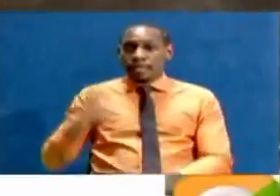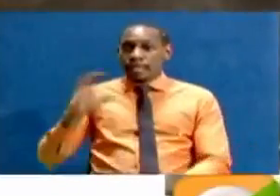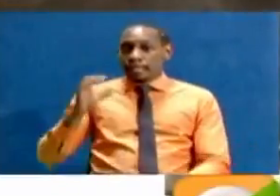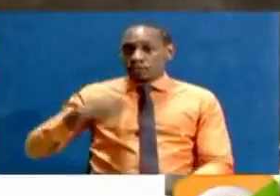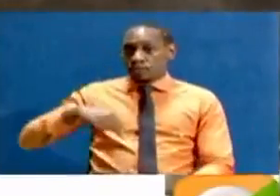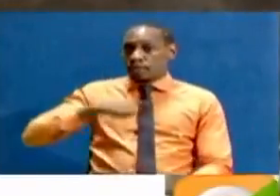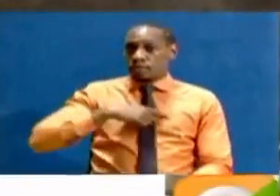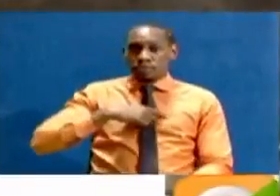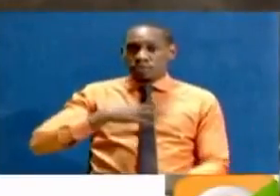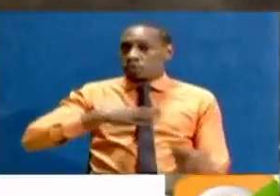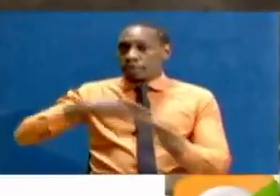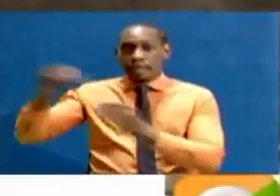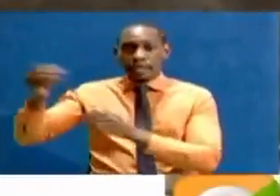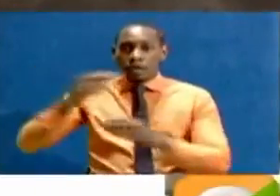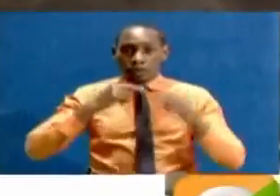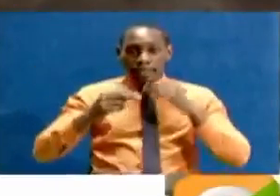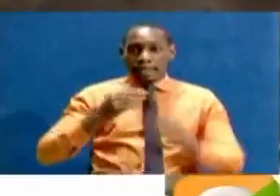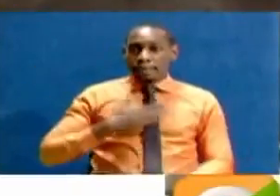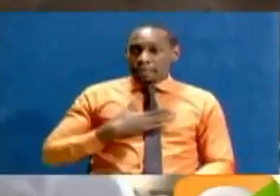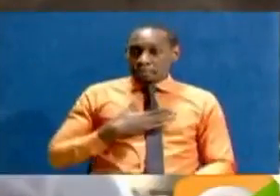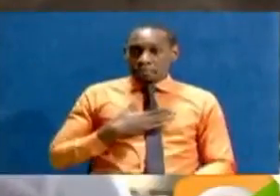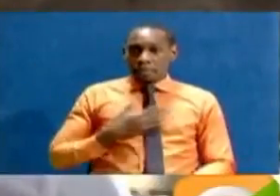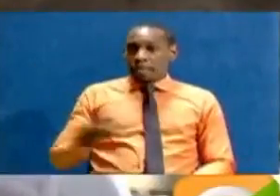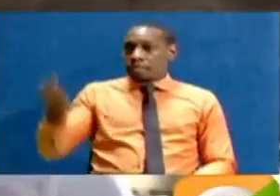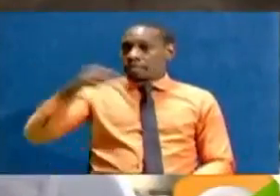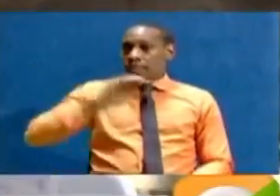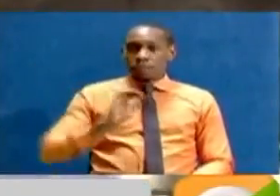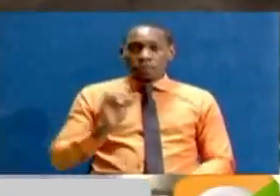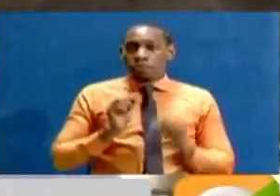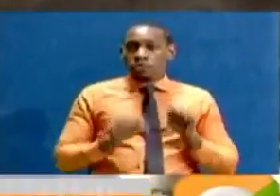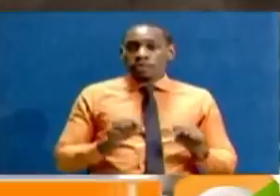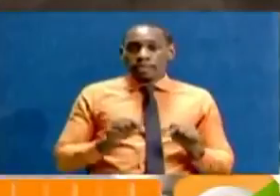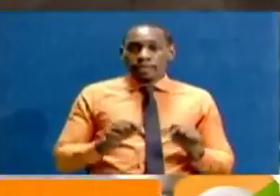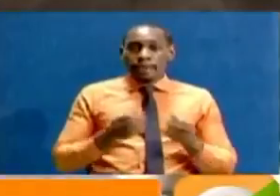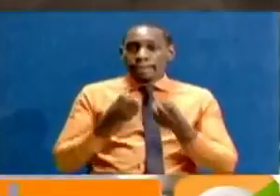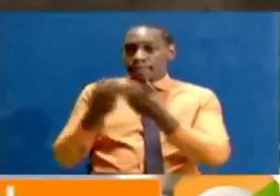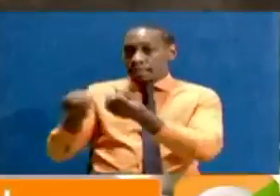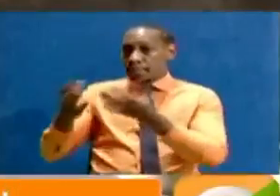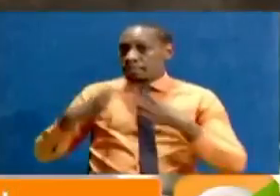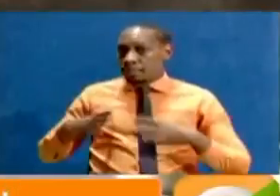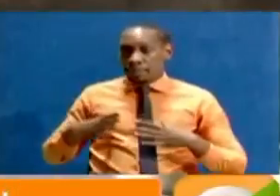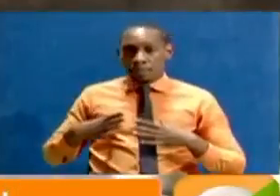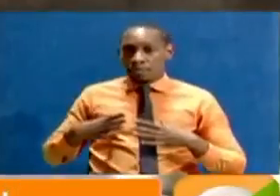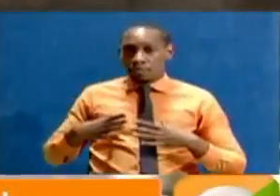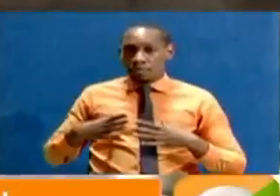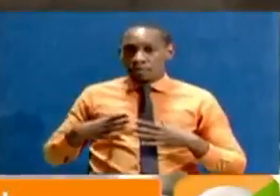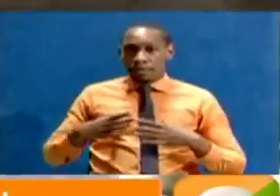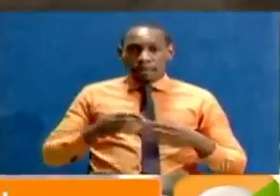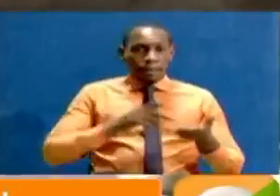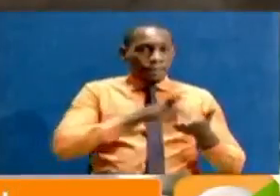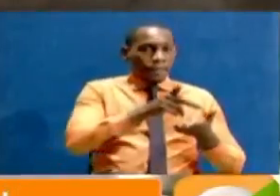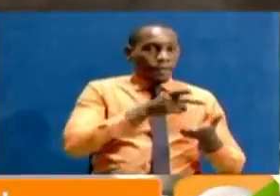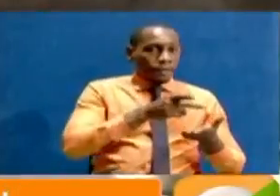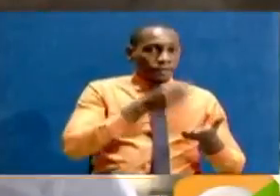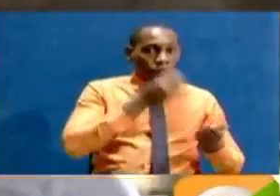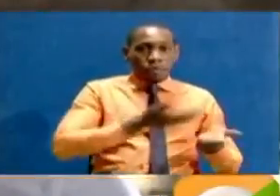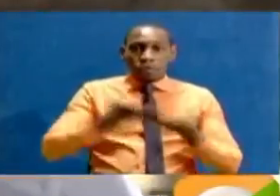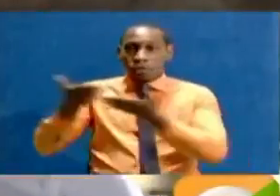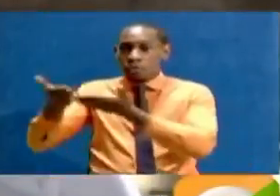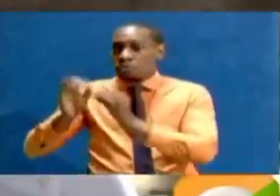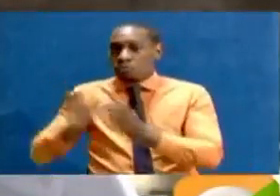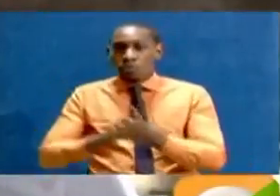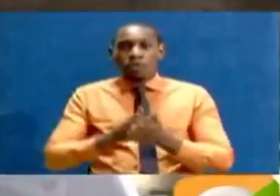wetu wameza kuondoka katika hoteli zetu na hawajakuja leo. Na wengi wao si watu wa takeaway, wengi ni watu wa kaa